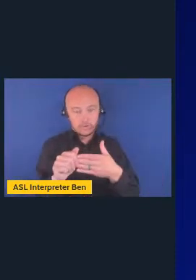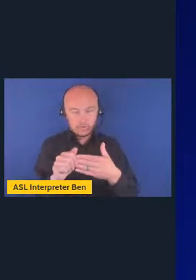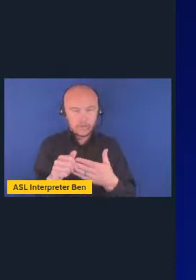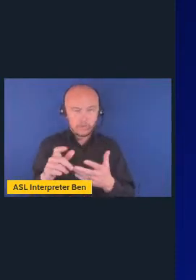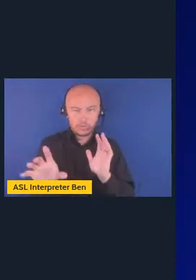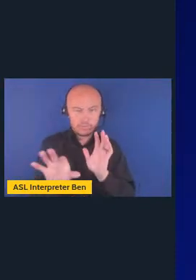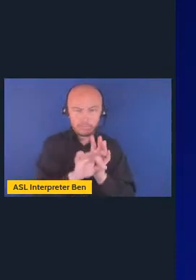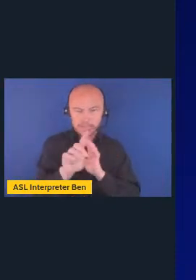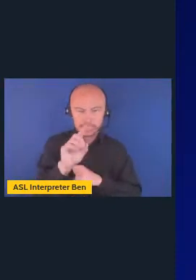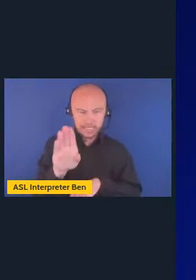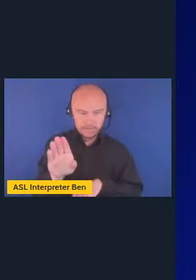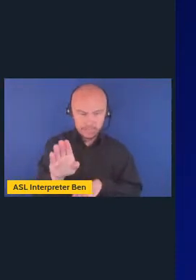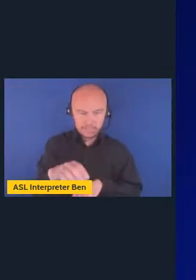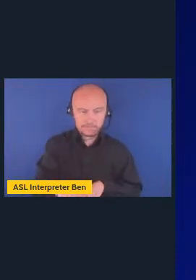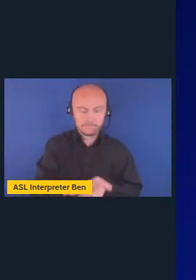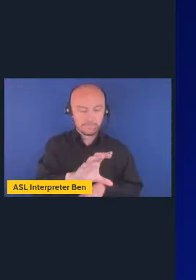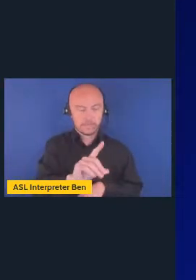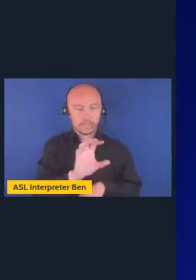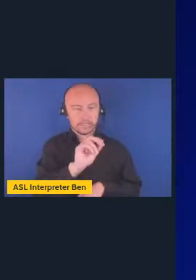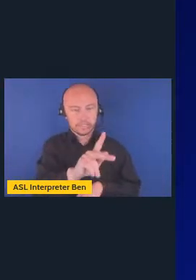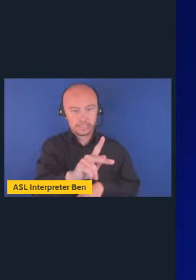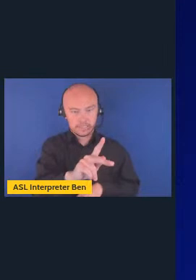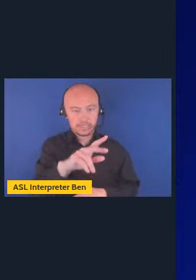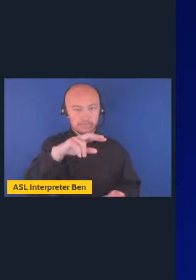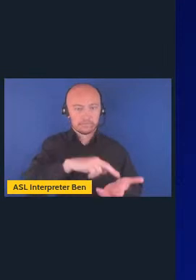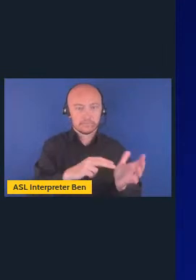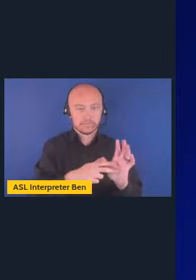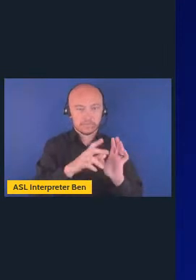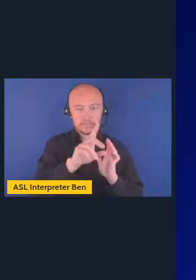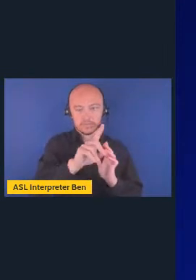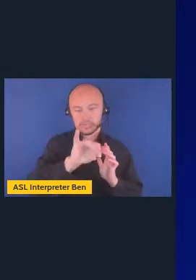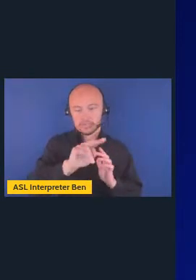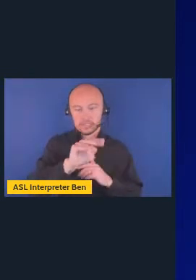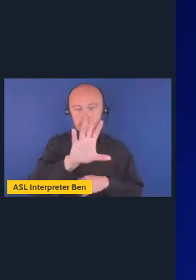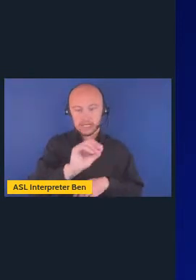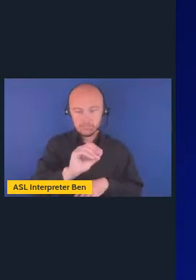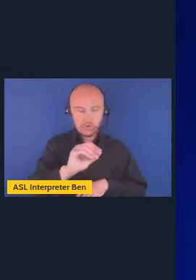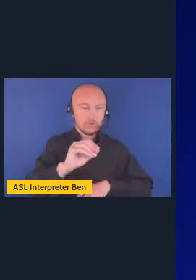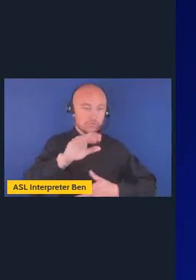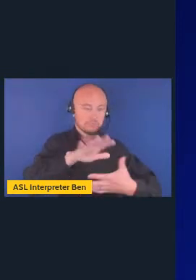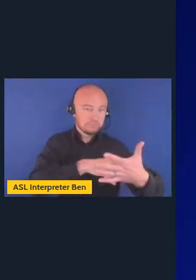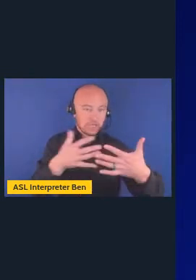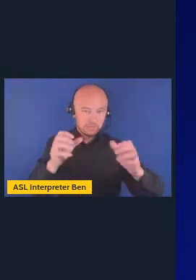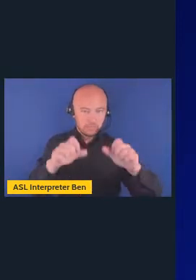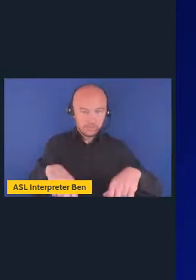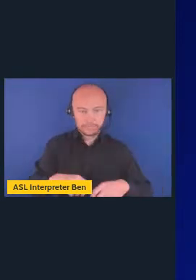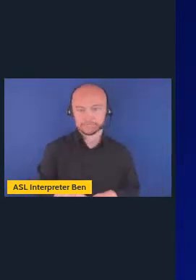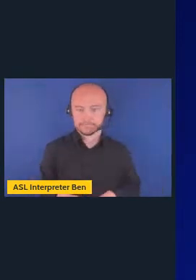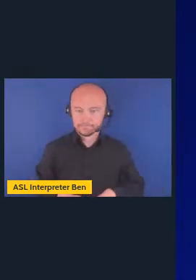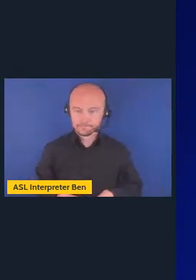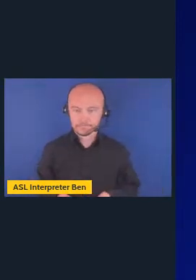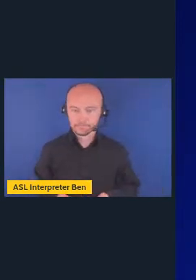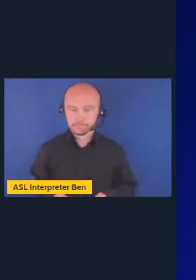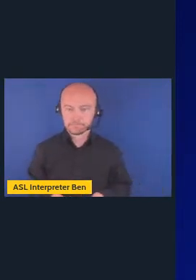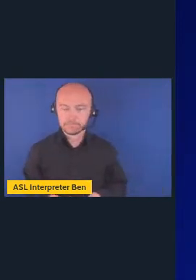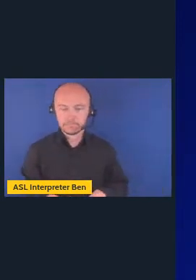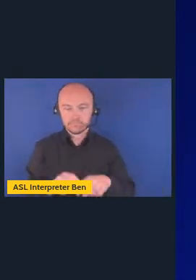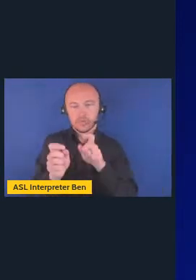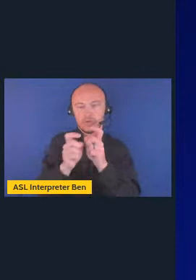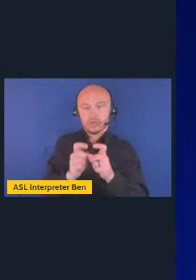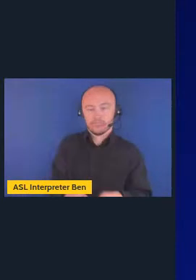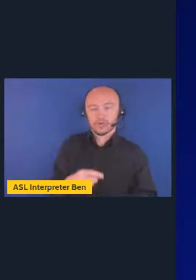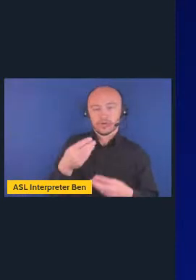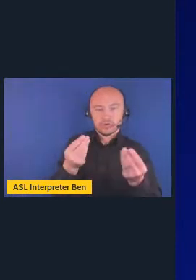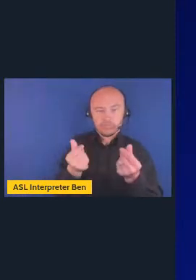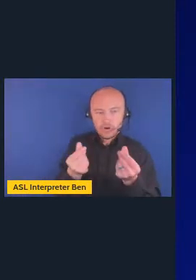database. In the CDK, you define a DynamoDB table. Simple enough, right? You configure the properties of DynamoDB, and